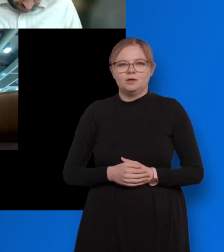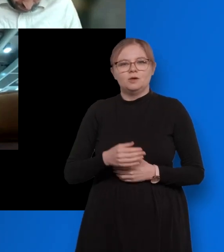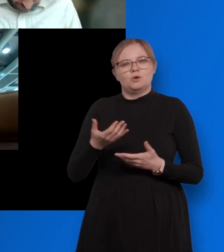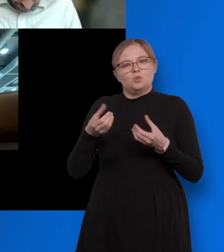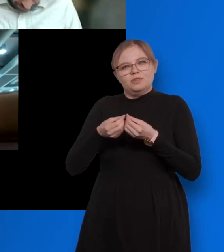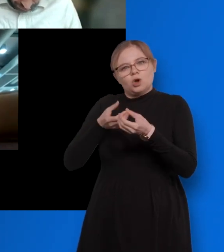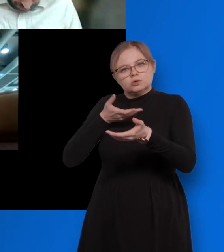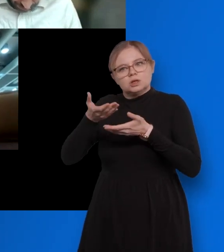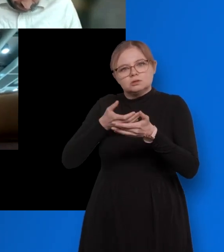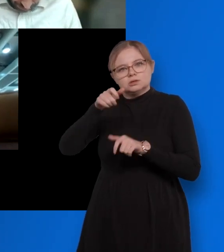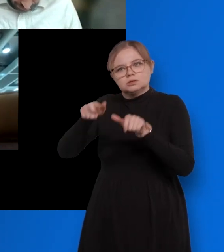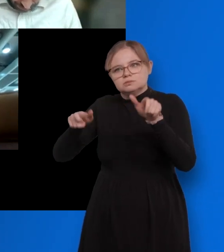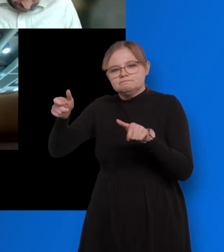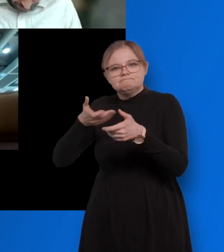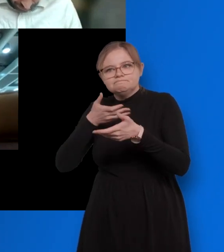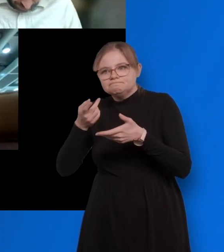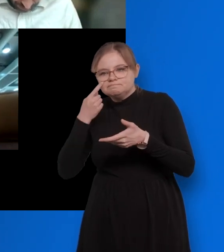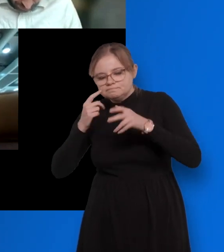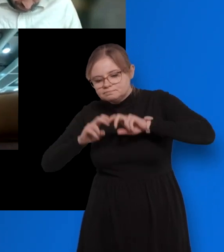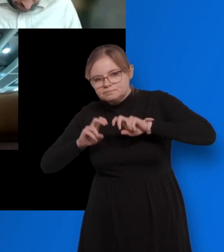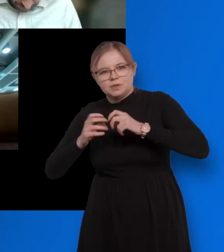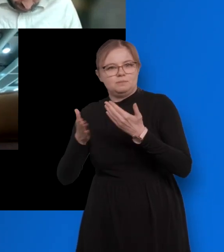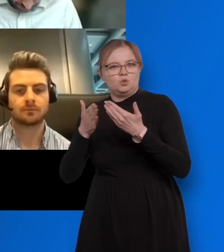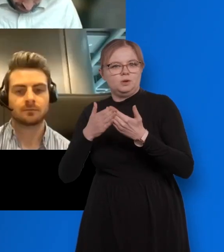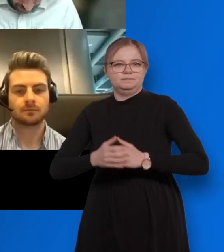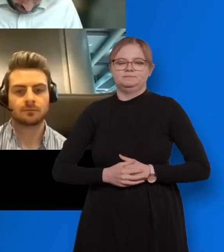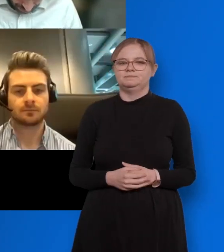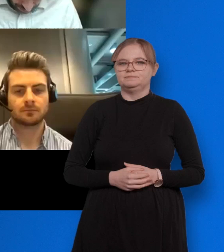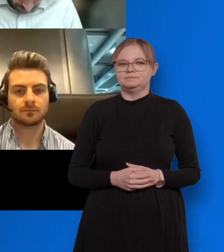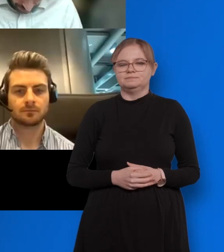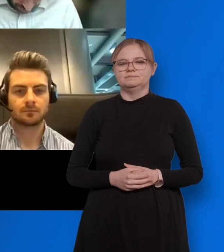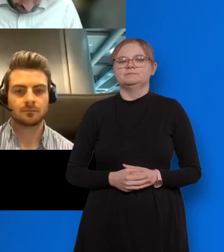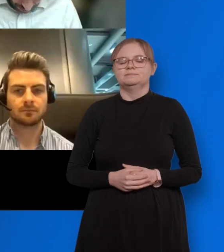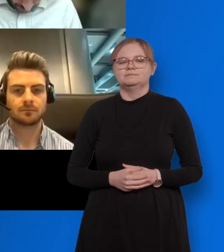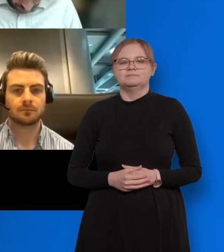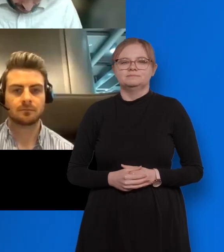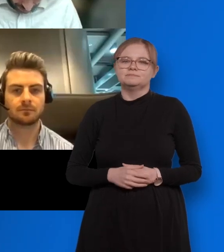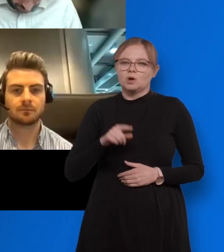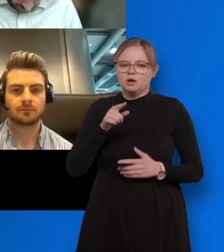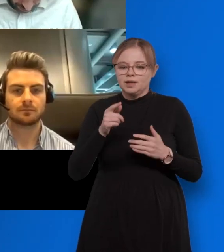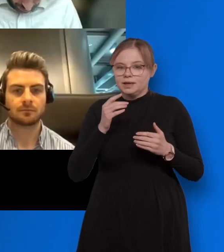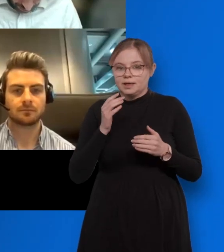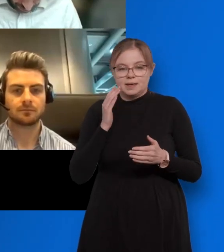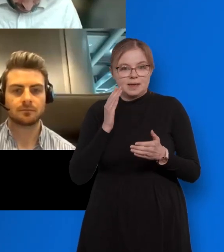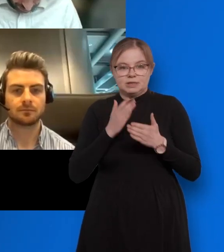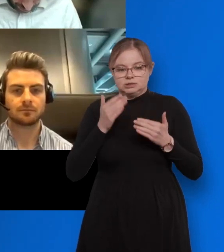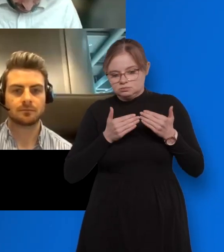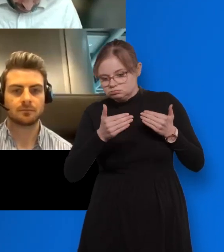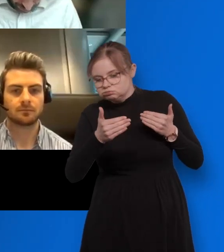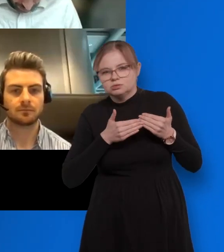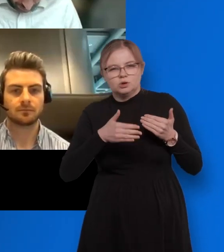we're working on that. But that's what they're especially looking at in this immediate evaluation stage, which is